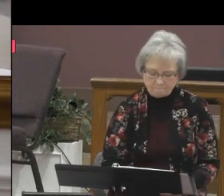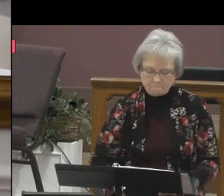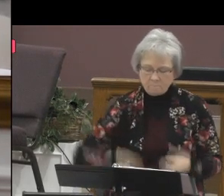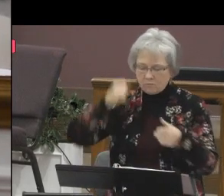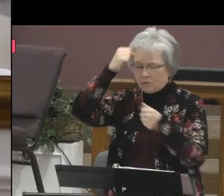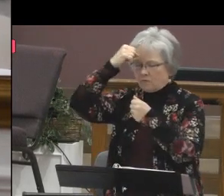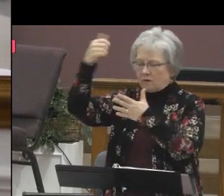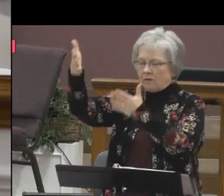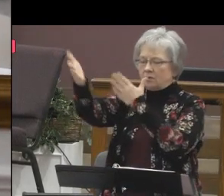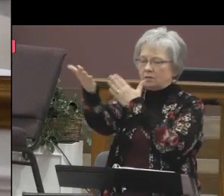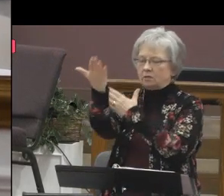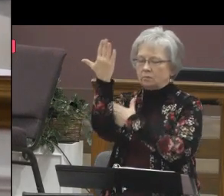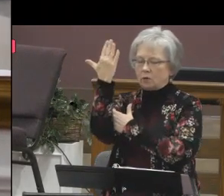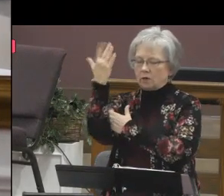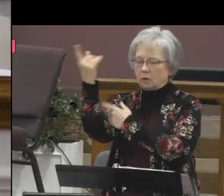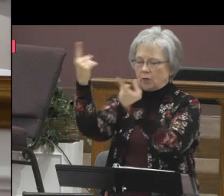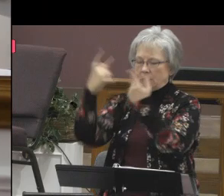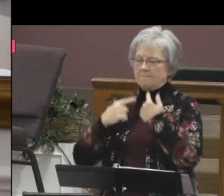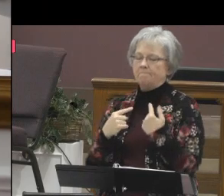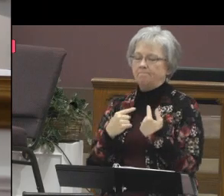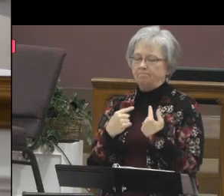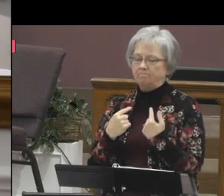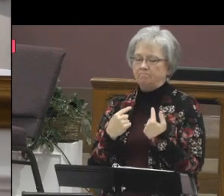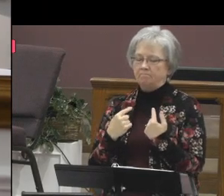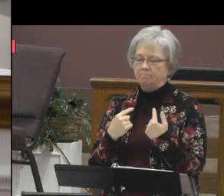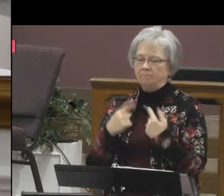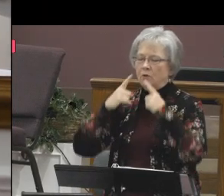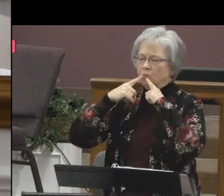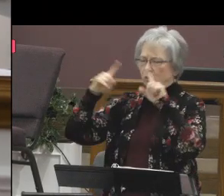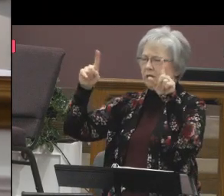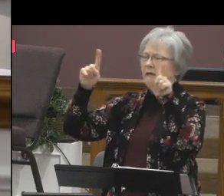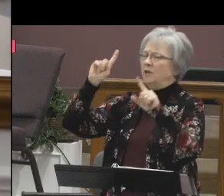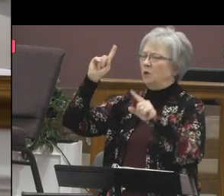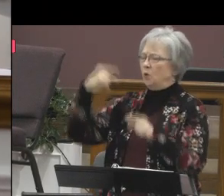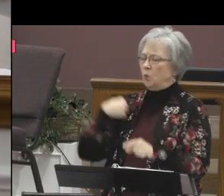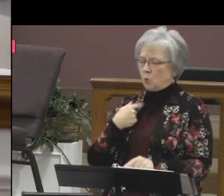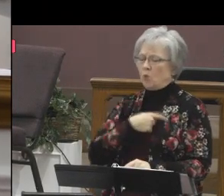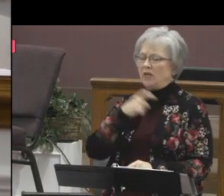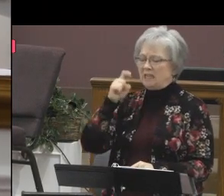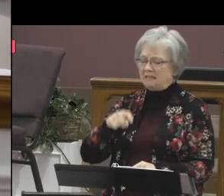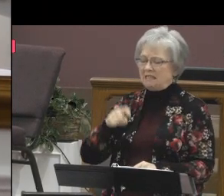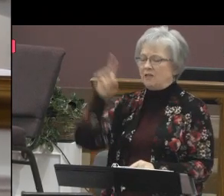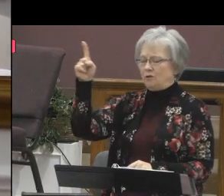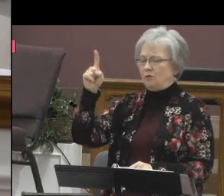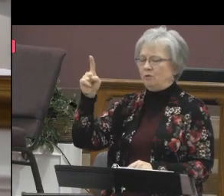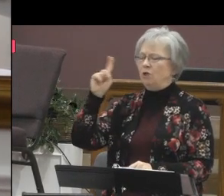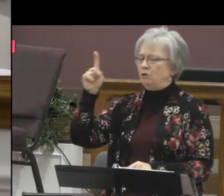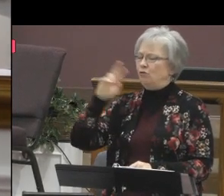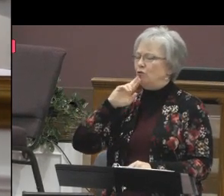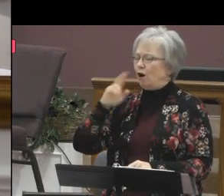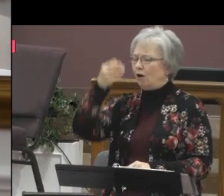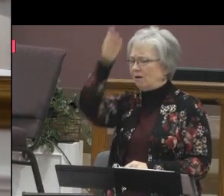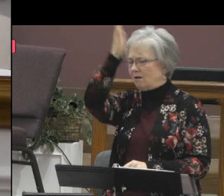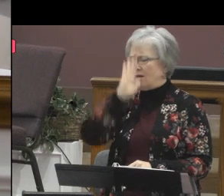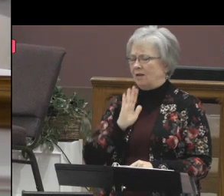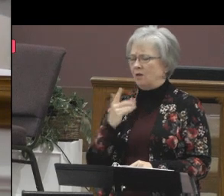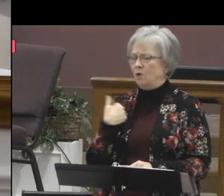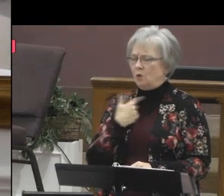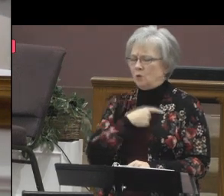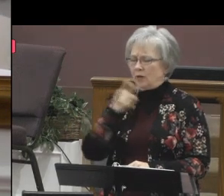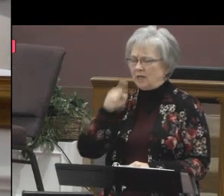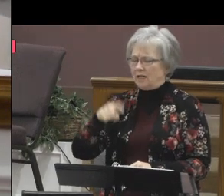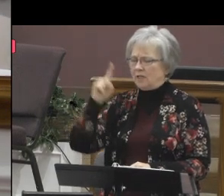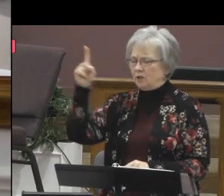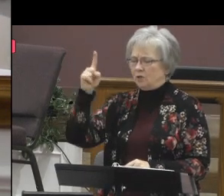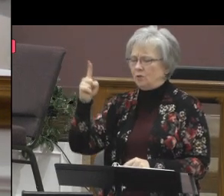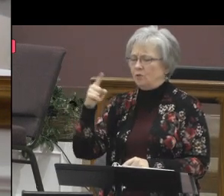Father, this morning when you come, proclaiming, Father, that we do need you, that you are our God, and that we come before you with all that we